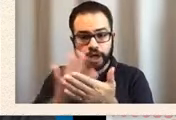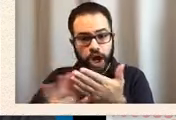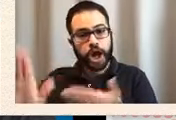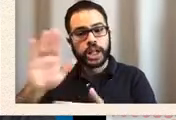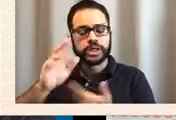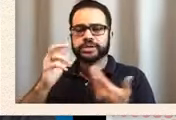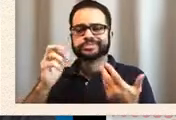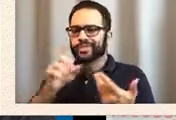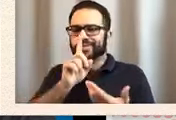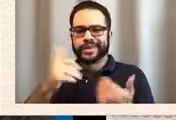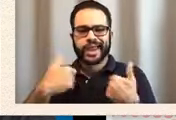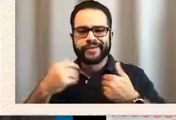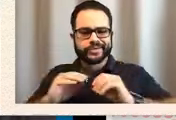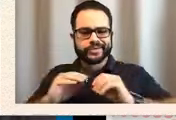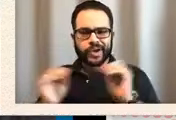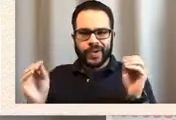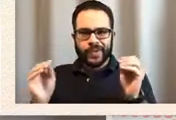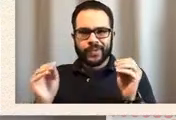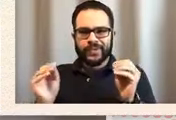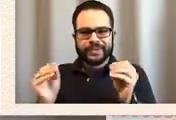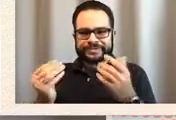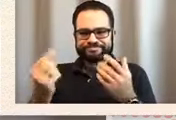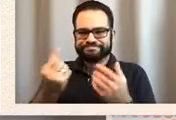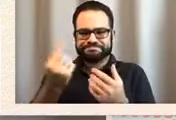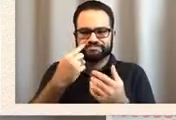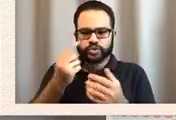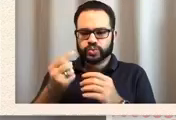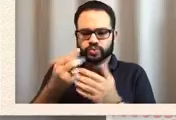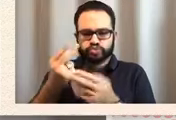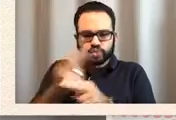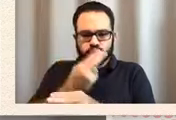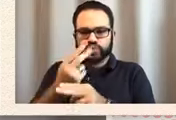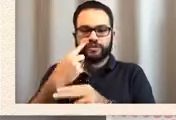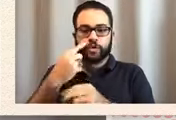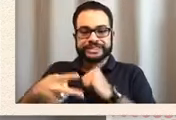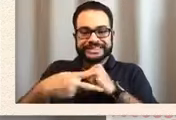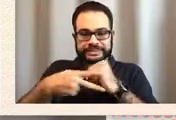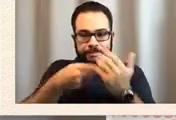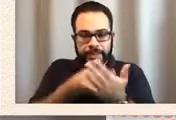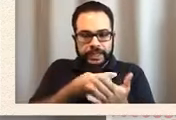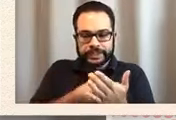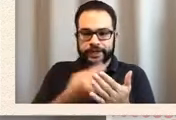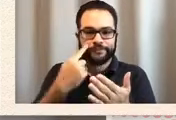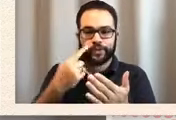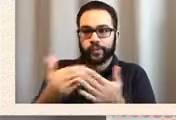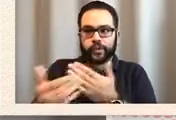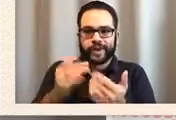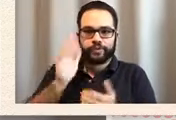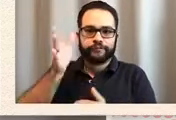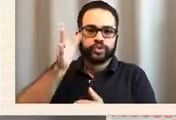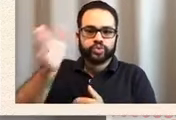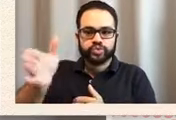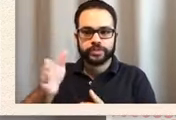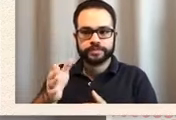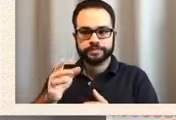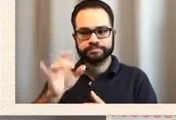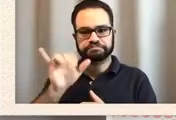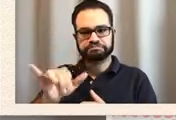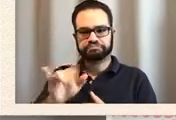tool to utilize and save money to whatever his future may have. And so that kind of sparked